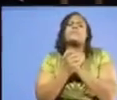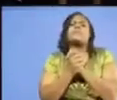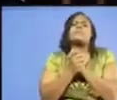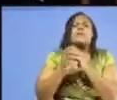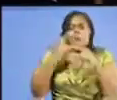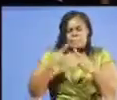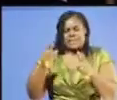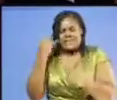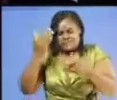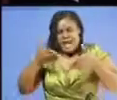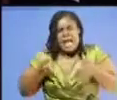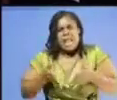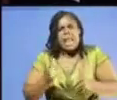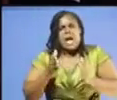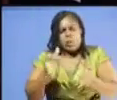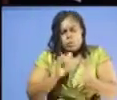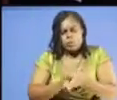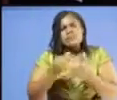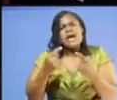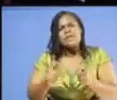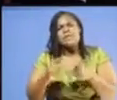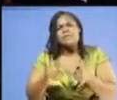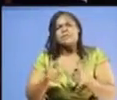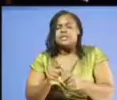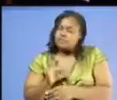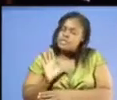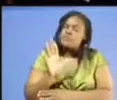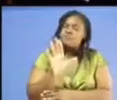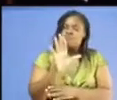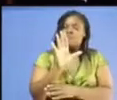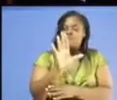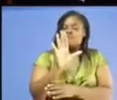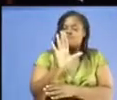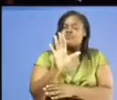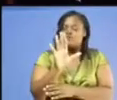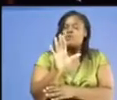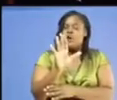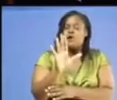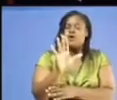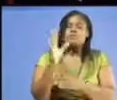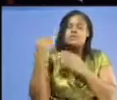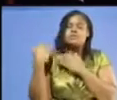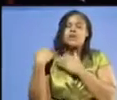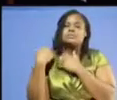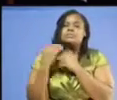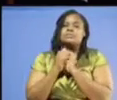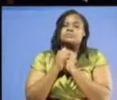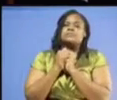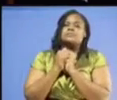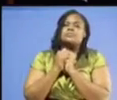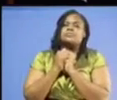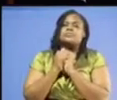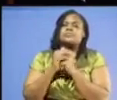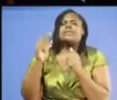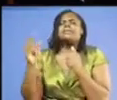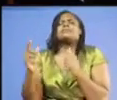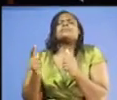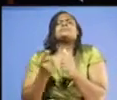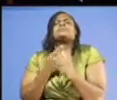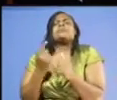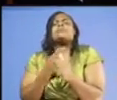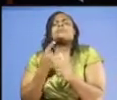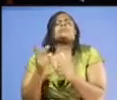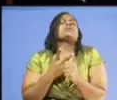But if you allow it to happen, it'll be your fault. So Paul said, 2 Corinthians